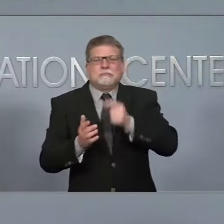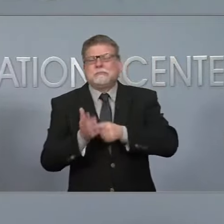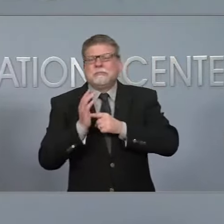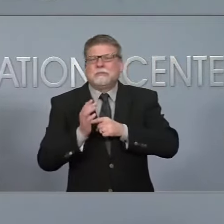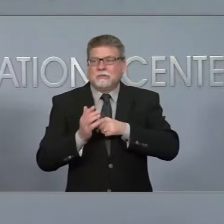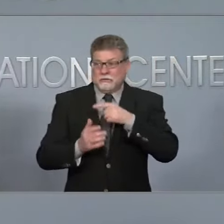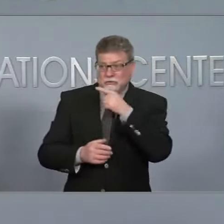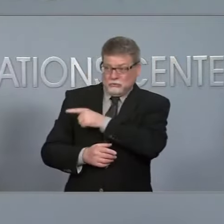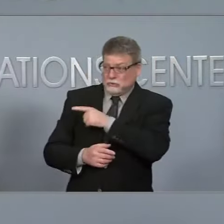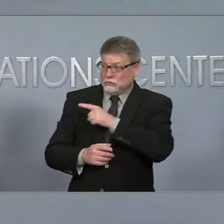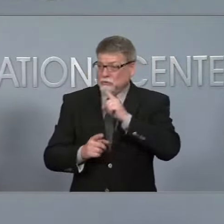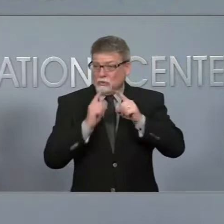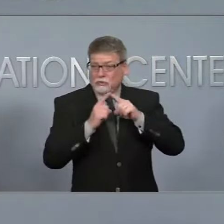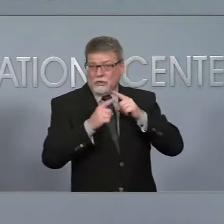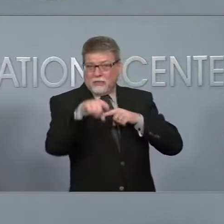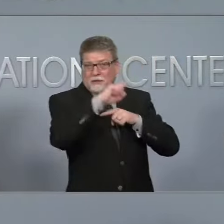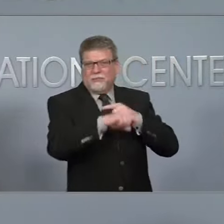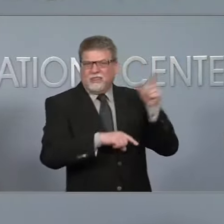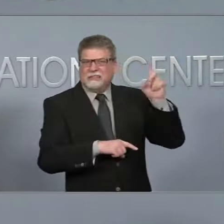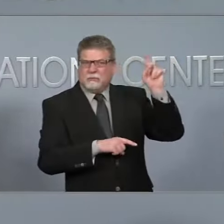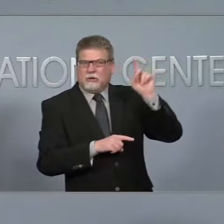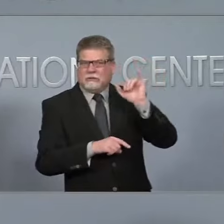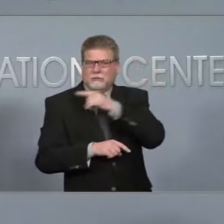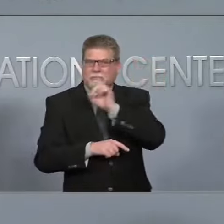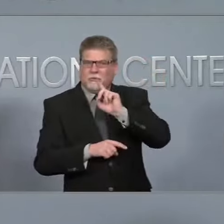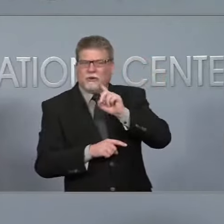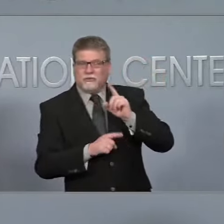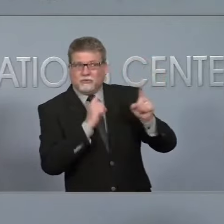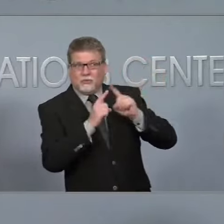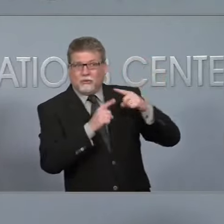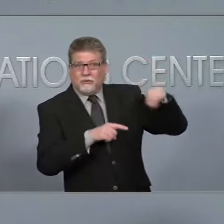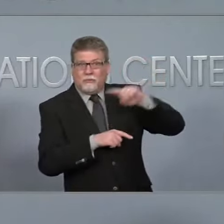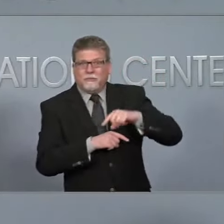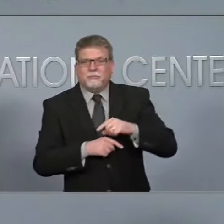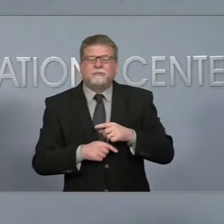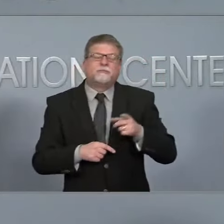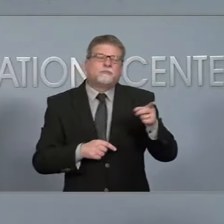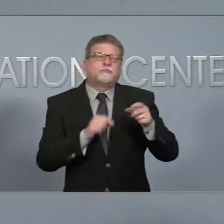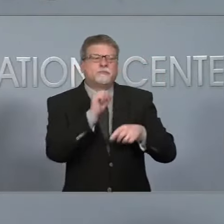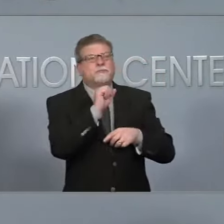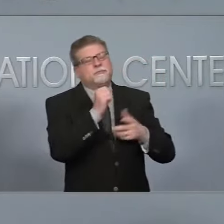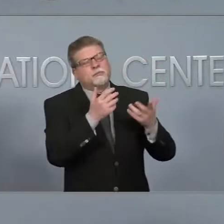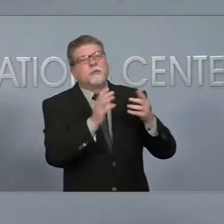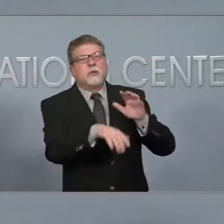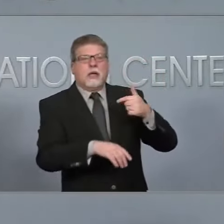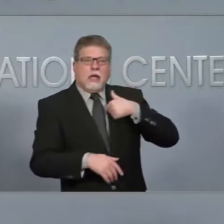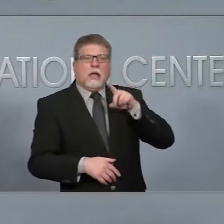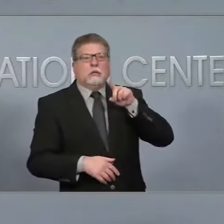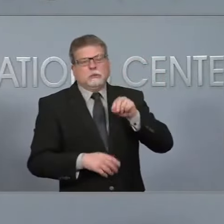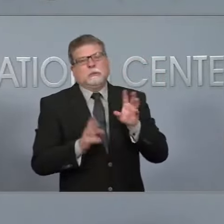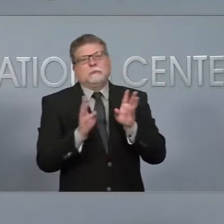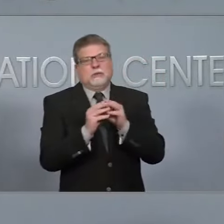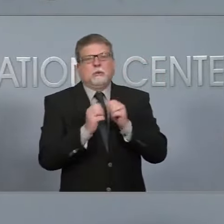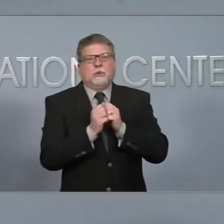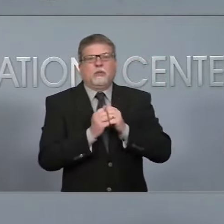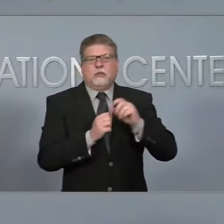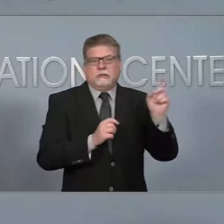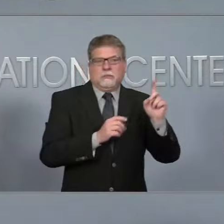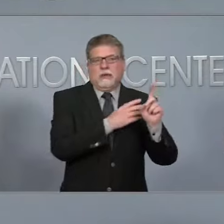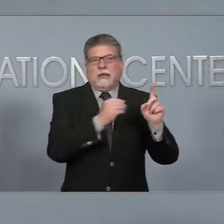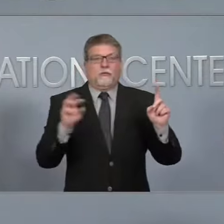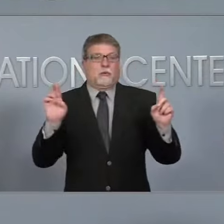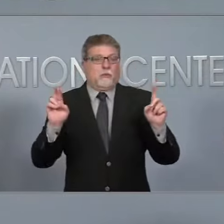and what did they tell you if you did have these conversations? So I'm on the phone with governors of both